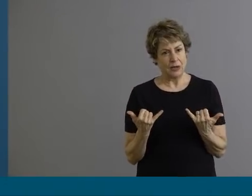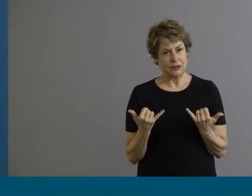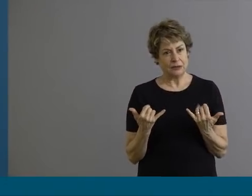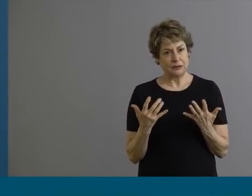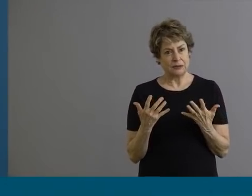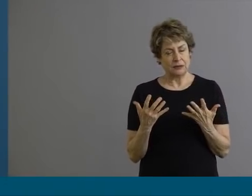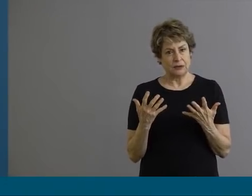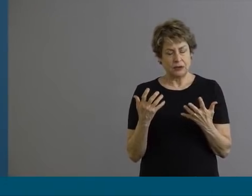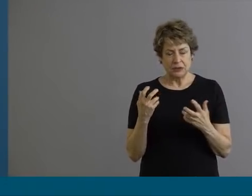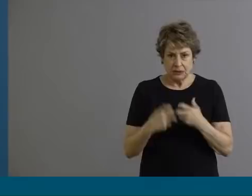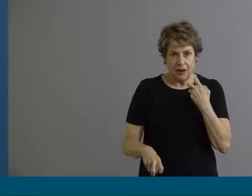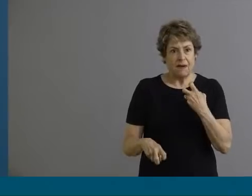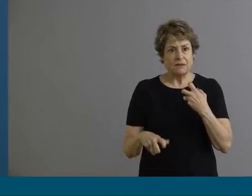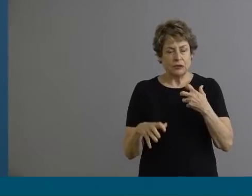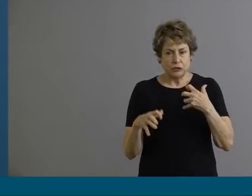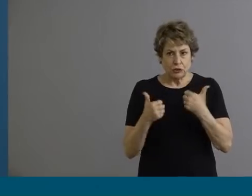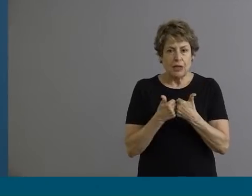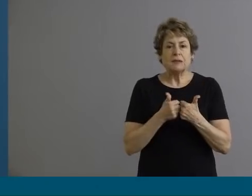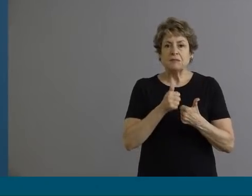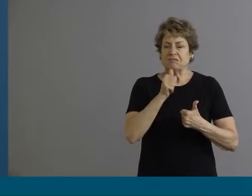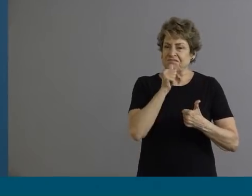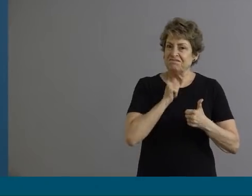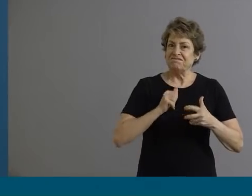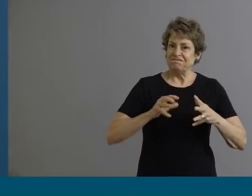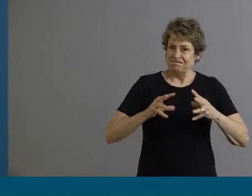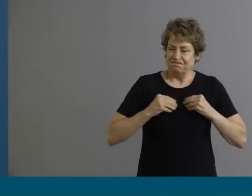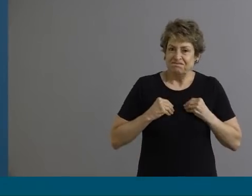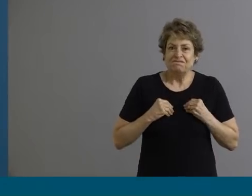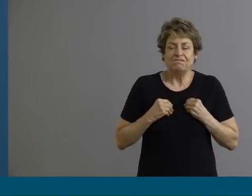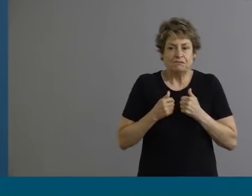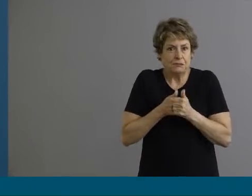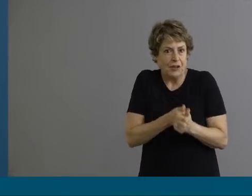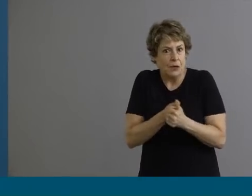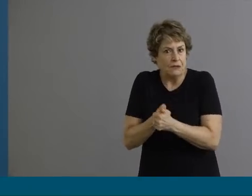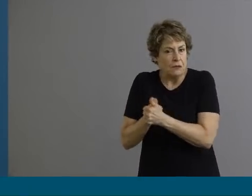now, we don't know what the